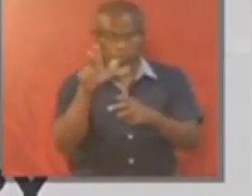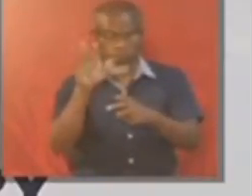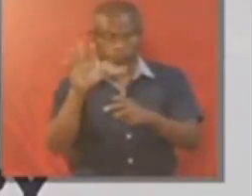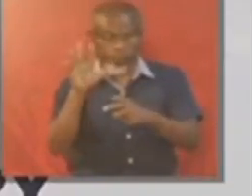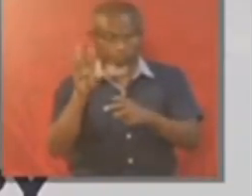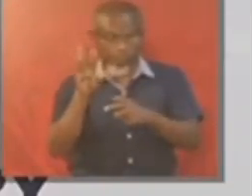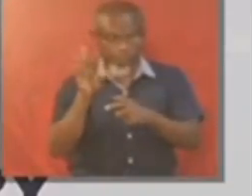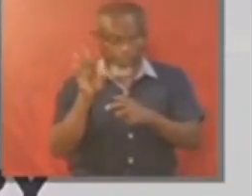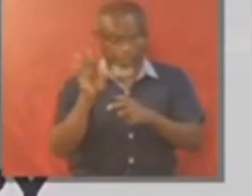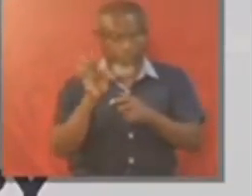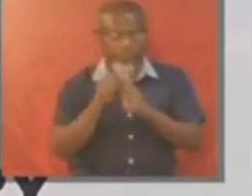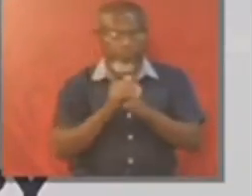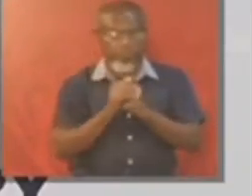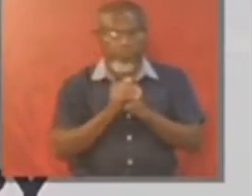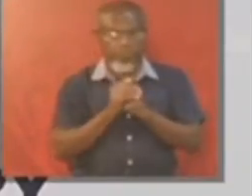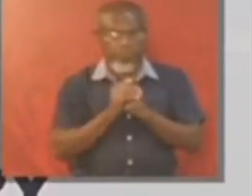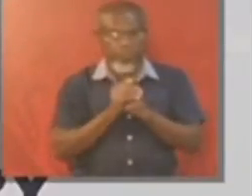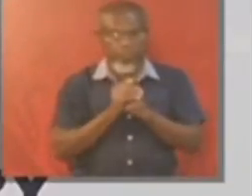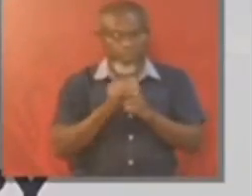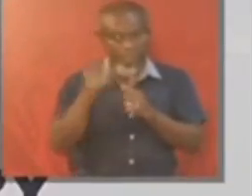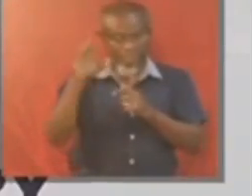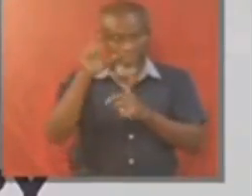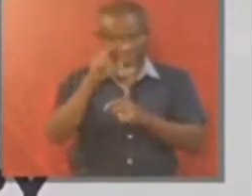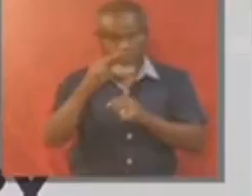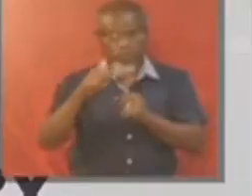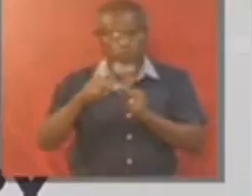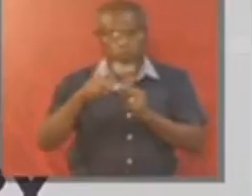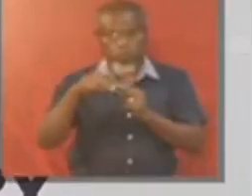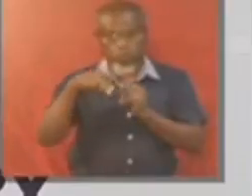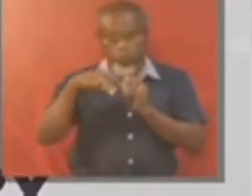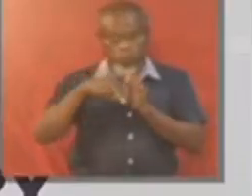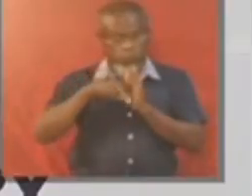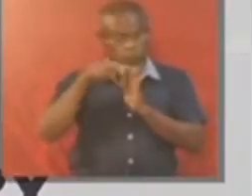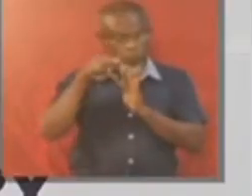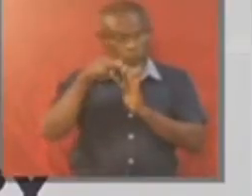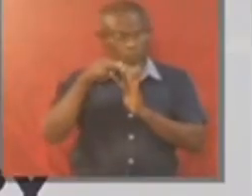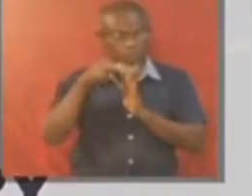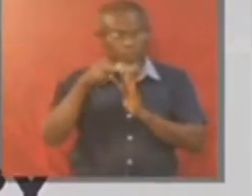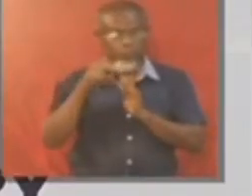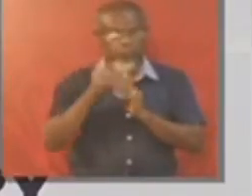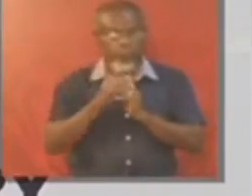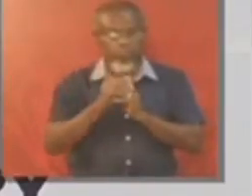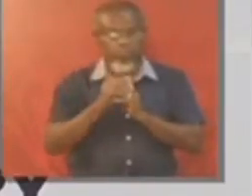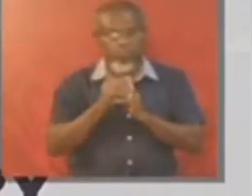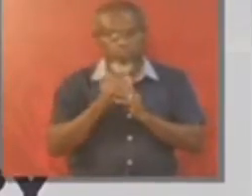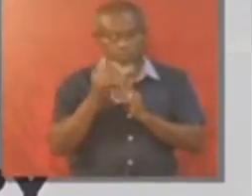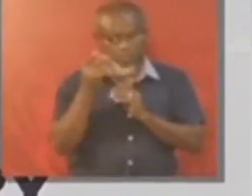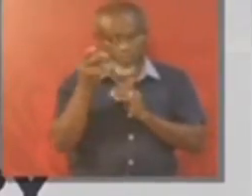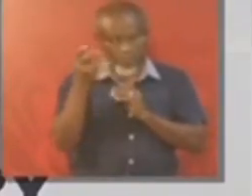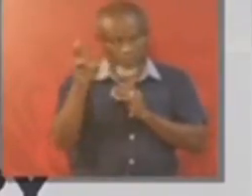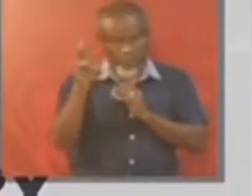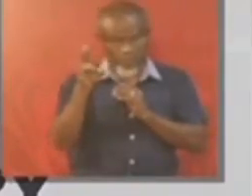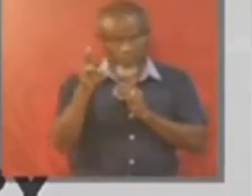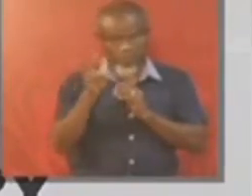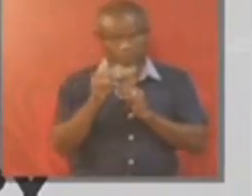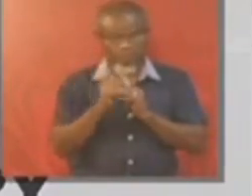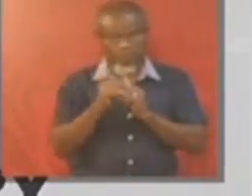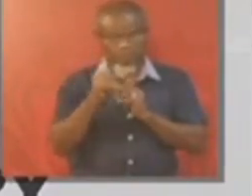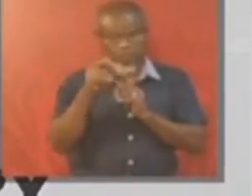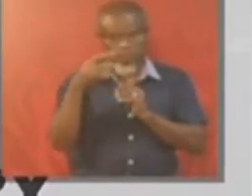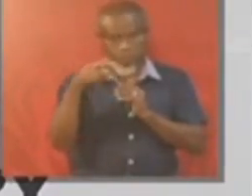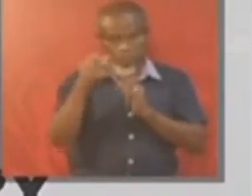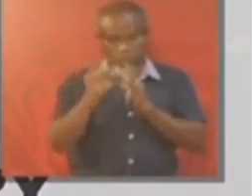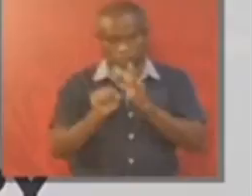Chancellor Hotel, 27. Cascadia Hotel, 19. Homo Football, 36. Regent Star, 64.